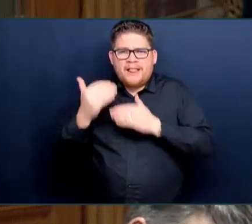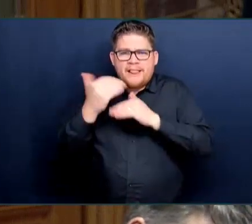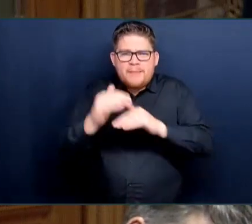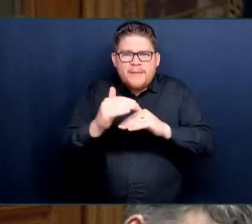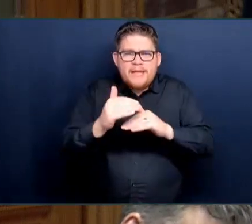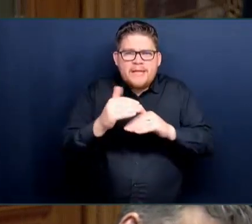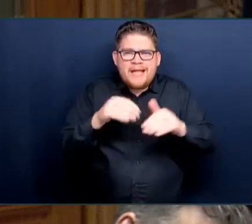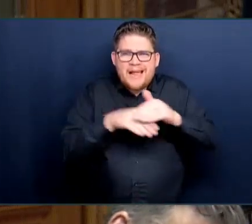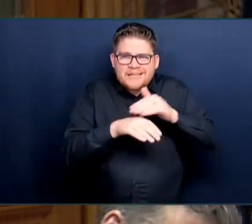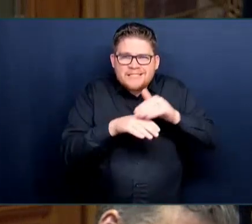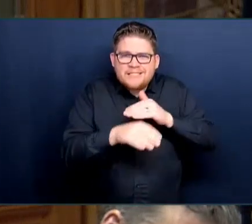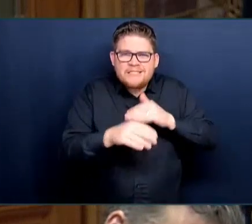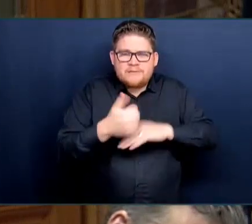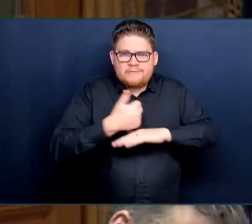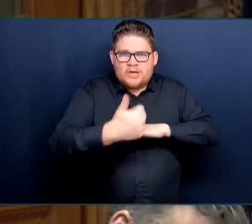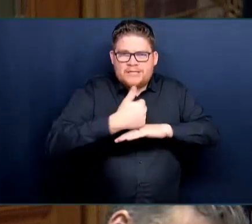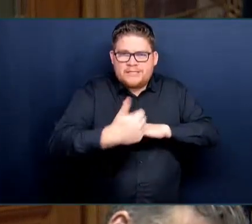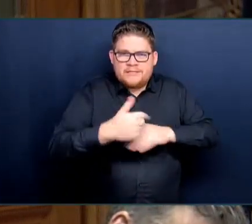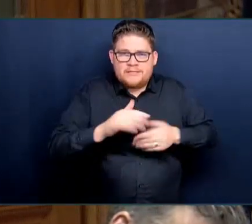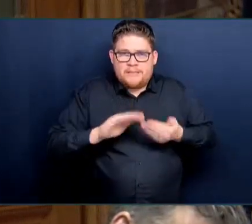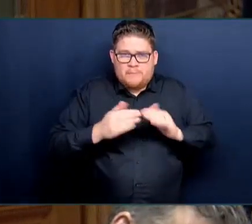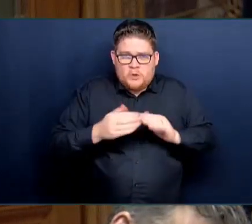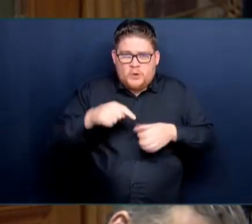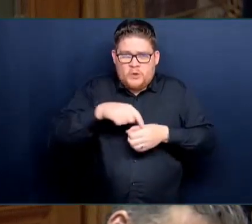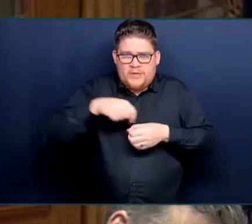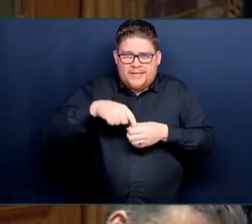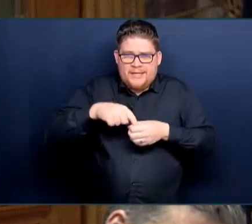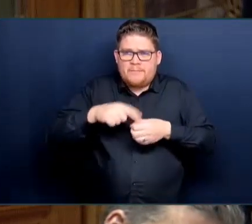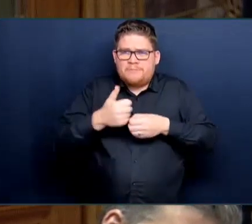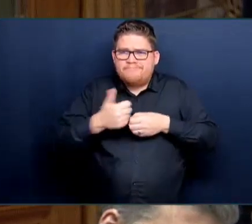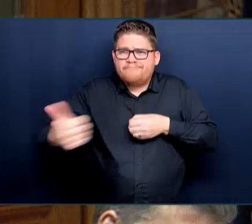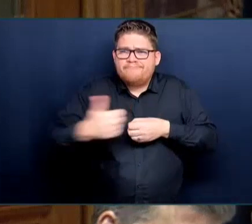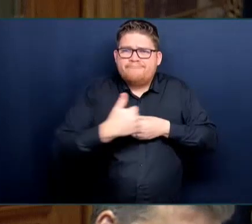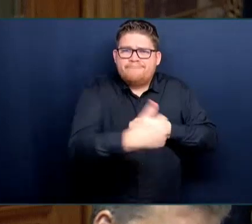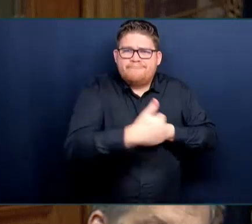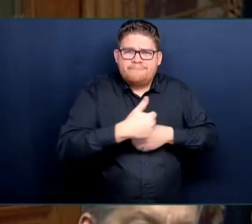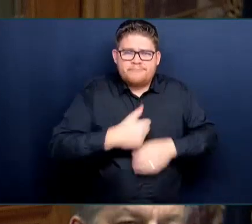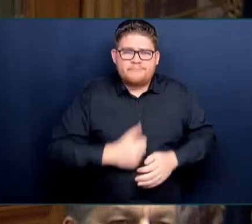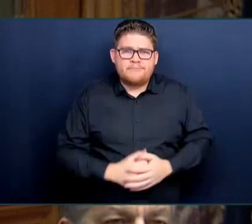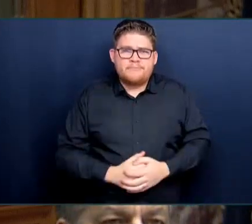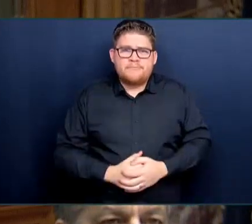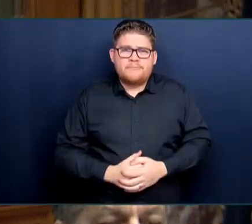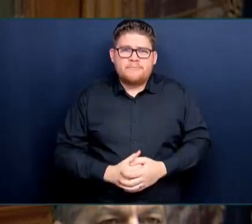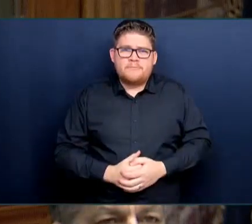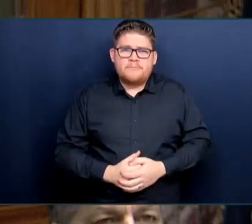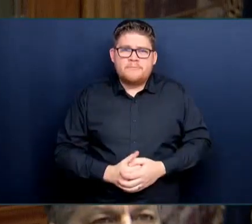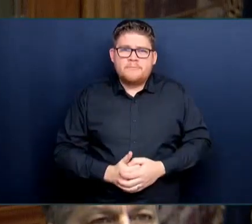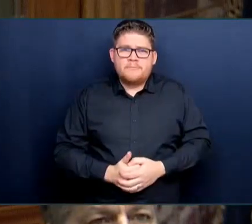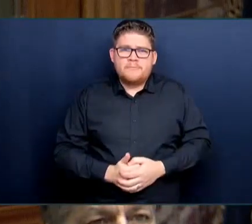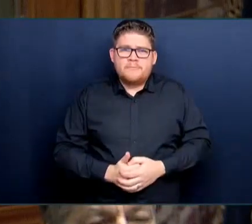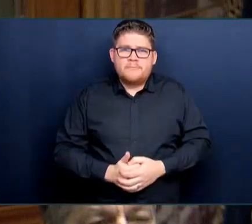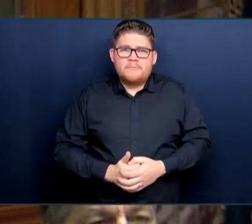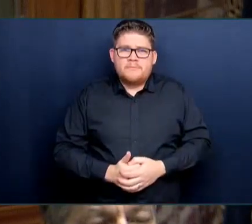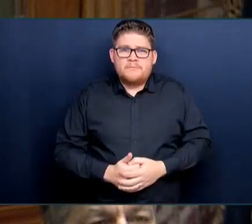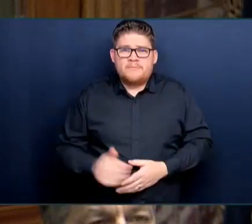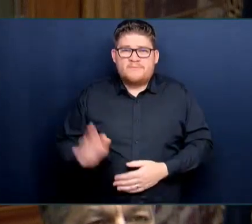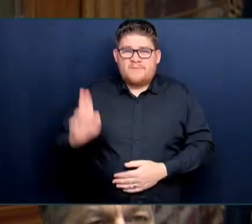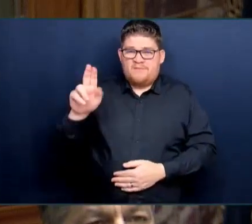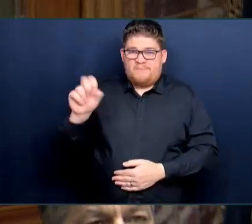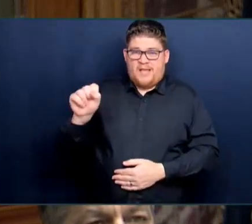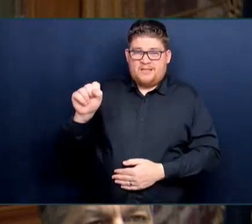honestly, having buses that are running that aren't part of a network, that don't meet the needs of people, that